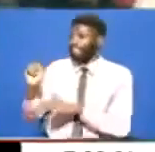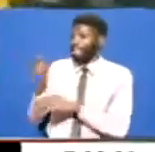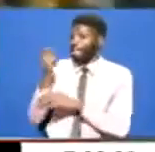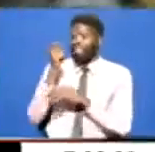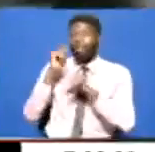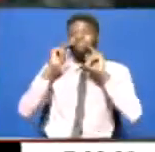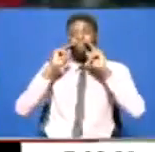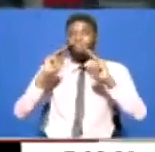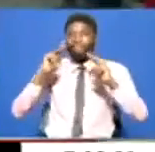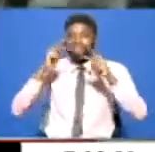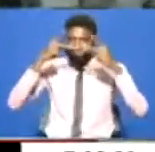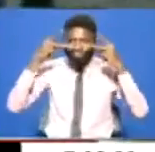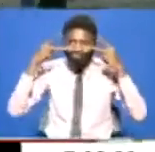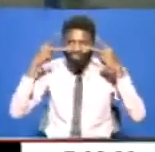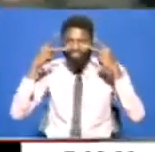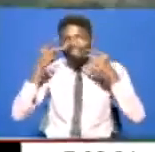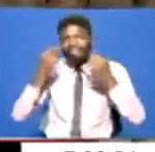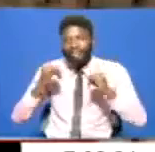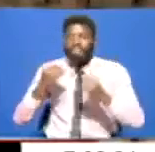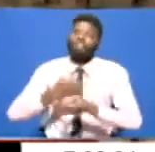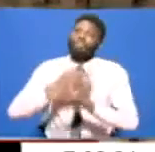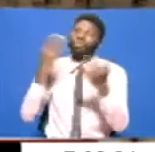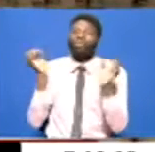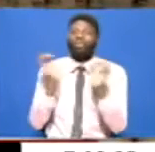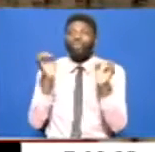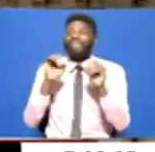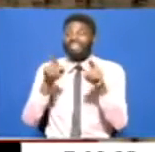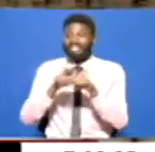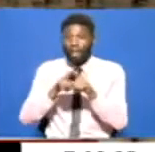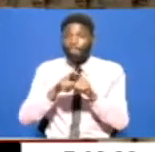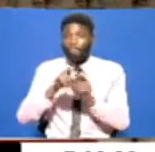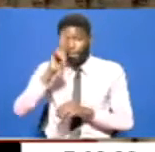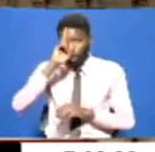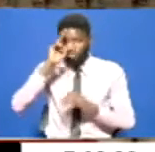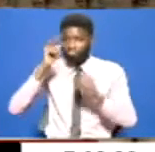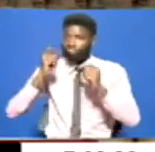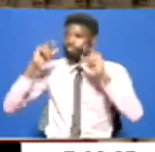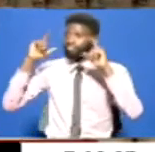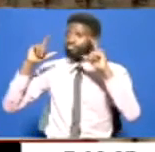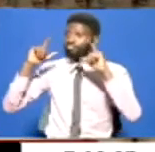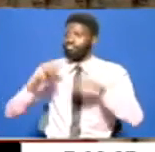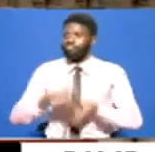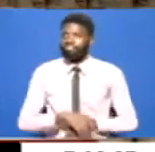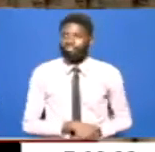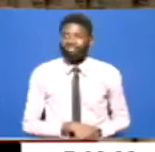na kwamba maafisa wa usalama wako macho. So far, it's been calm.